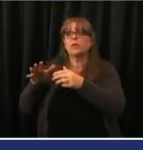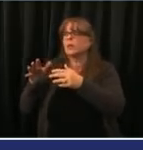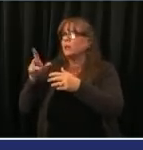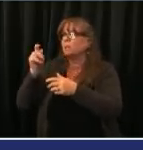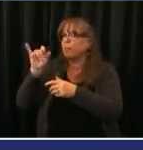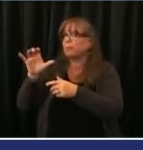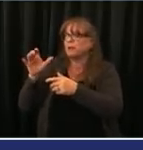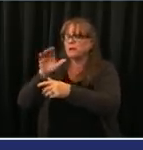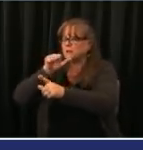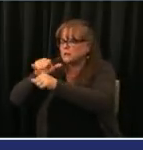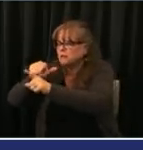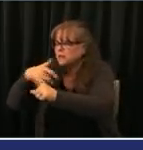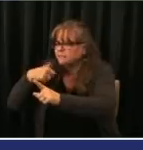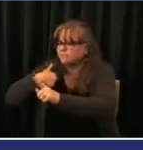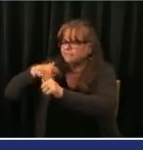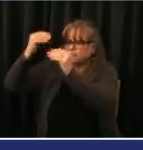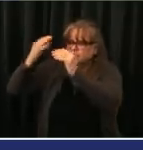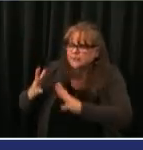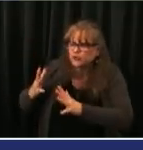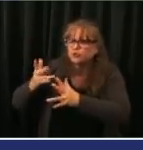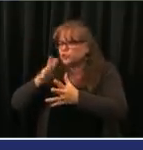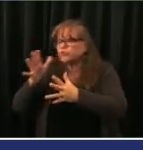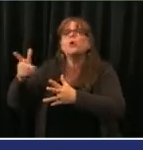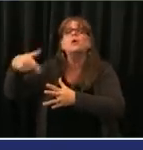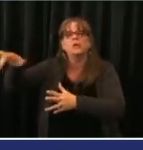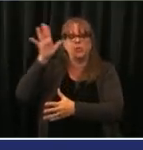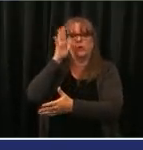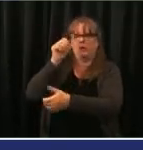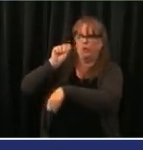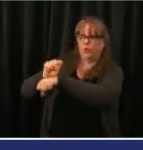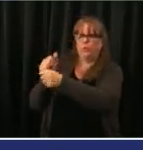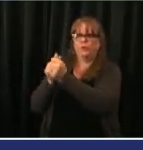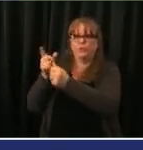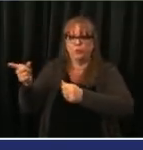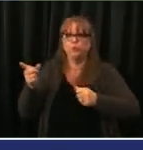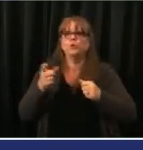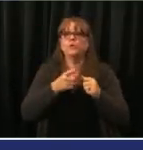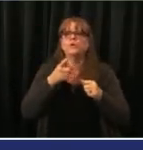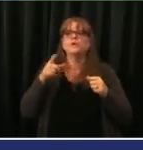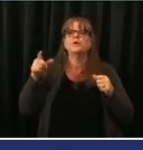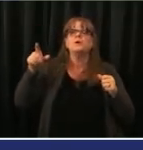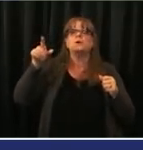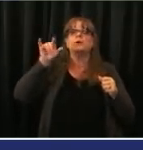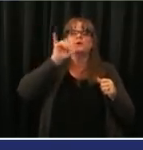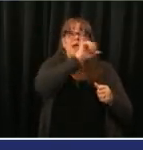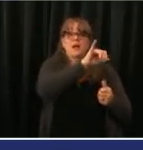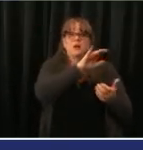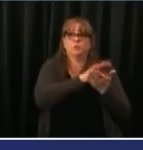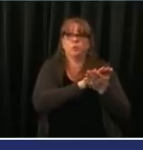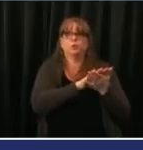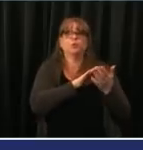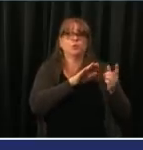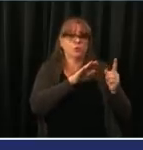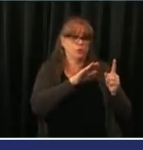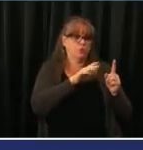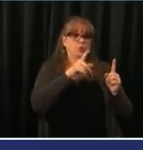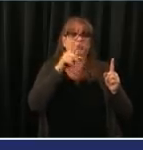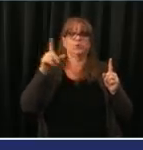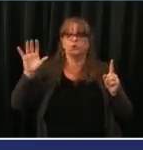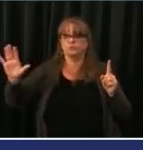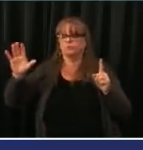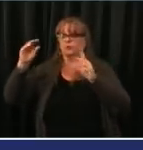doing that work. And again, that is the educational institution that should begin doing that, not the individual employees in those facilities. Next